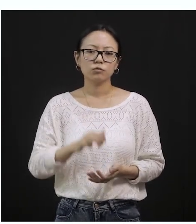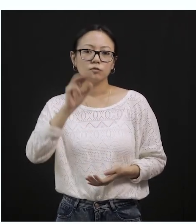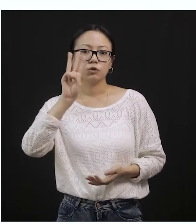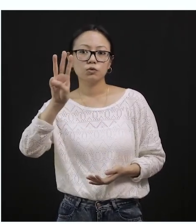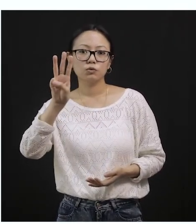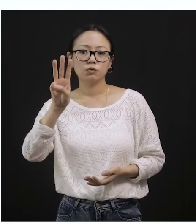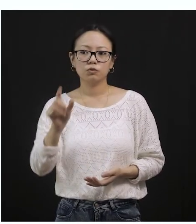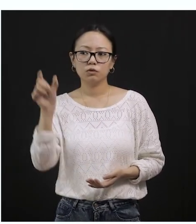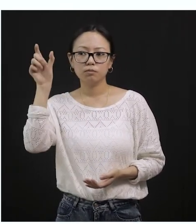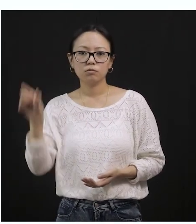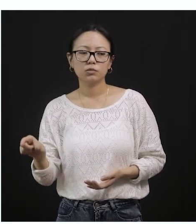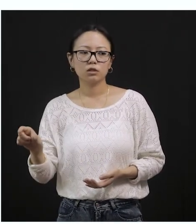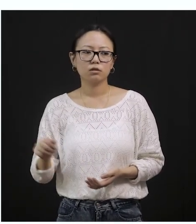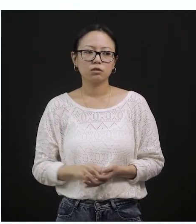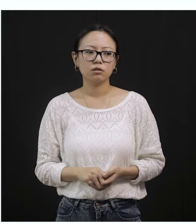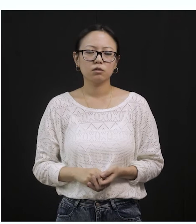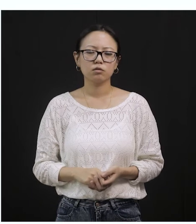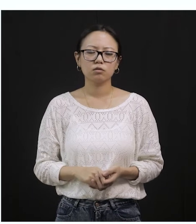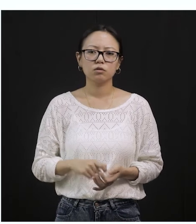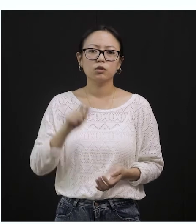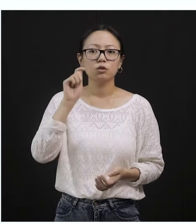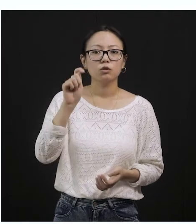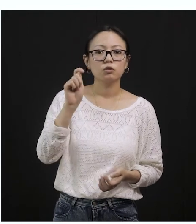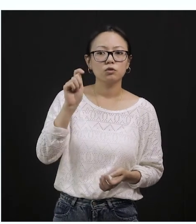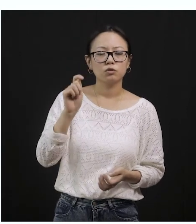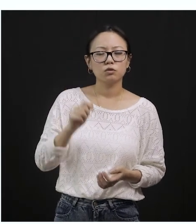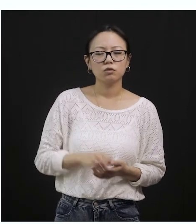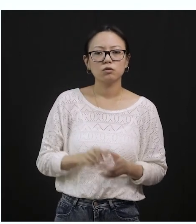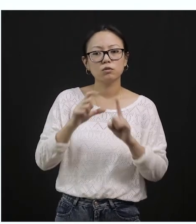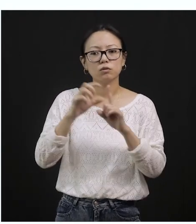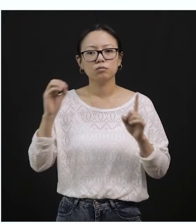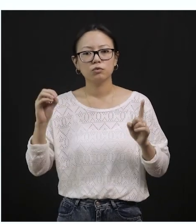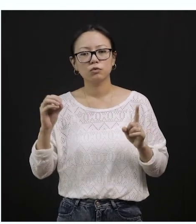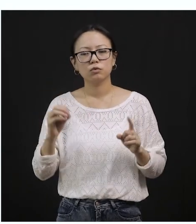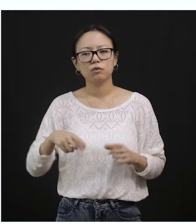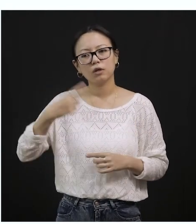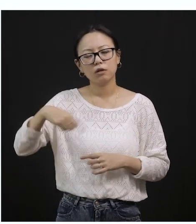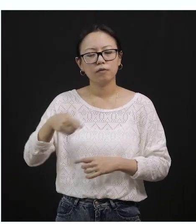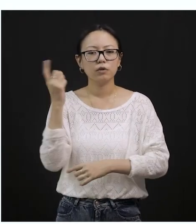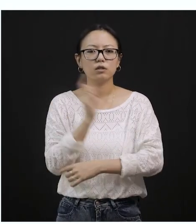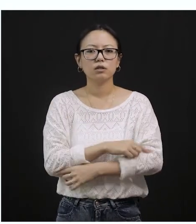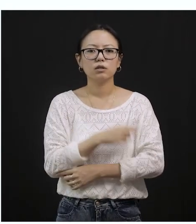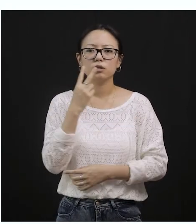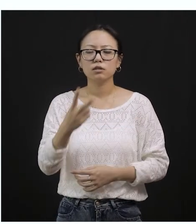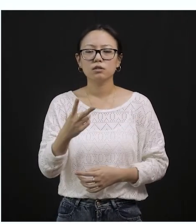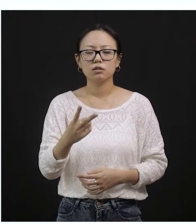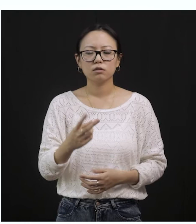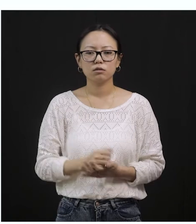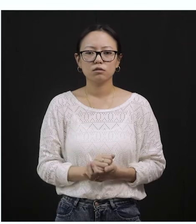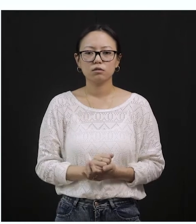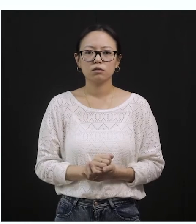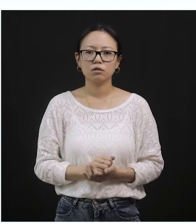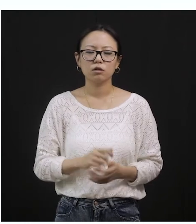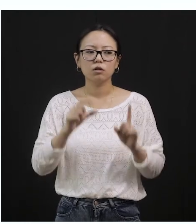write in your general knowledge about 3 professions that you see every day. Now, this is a reminder to you all